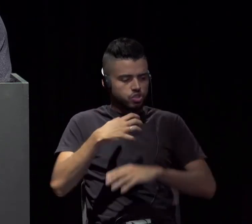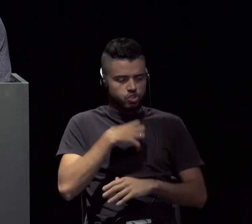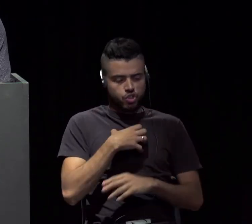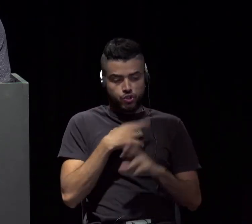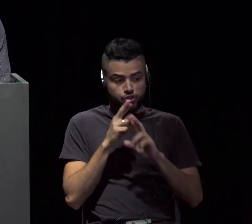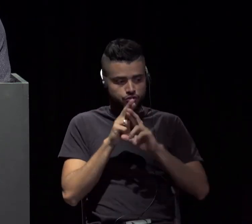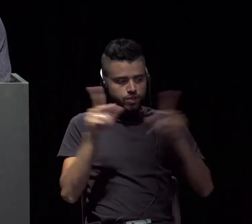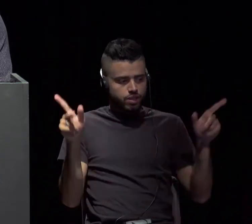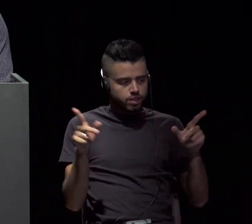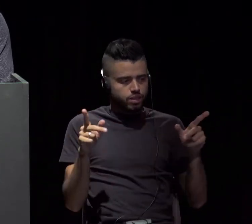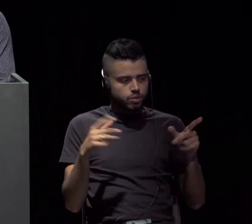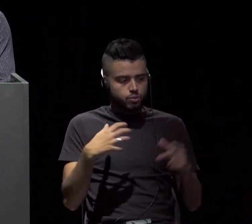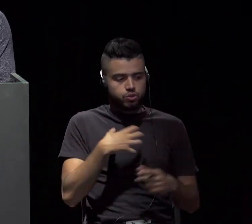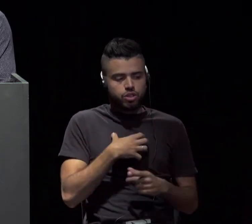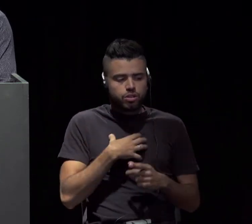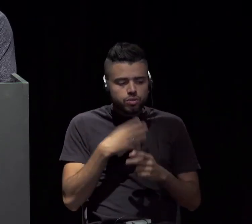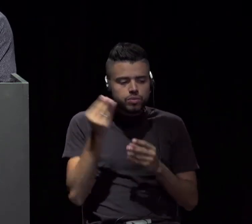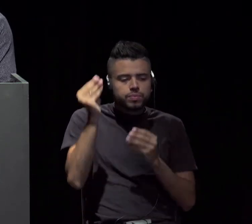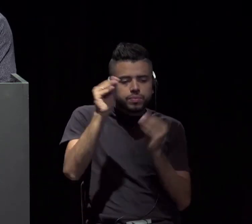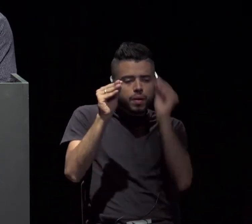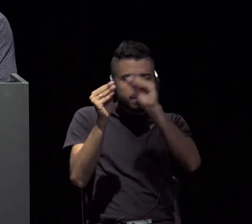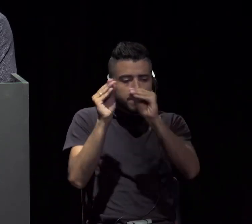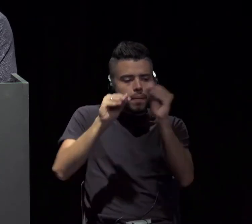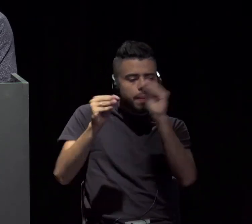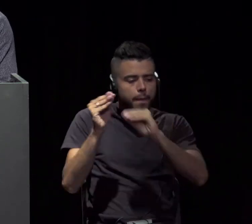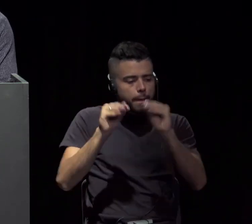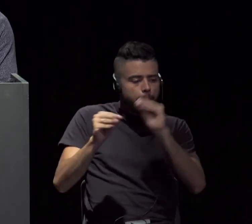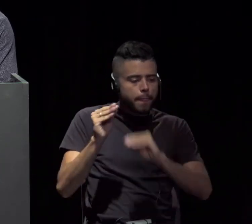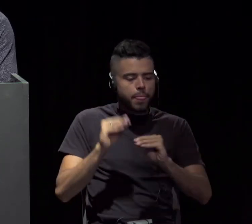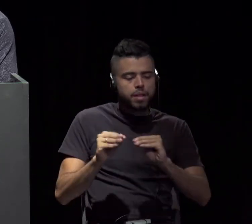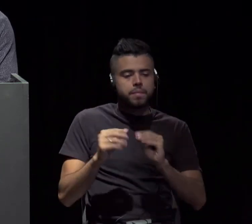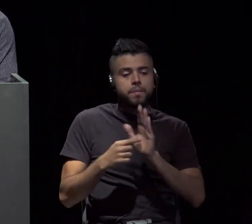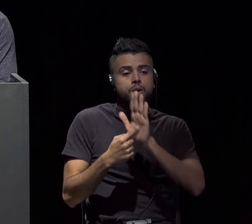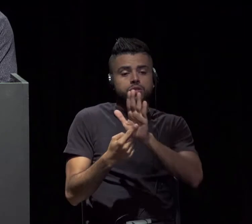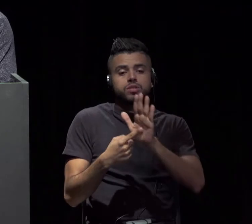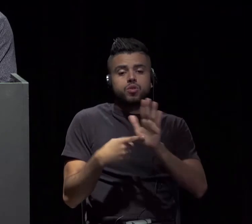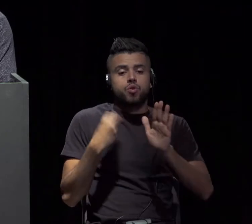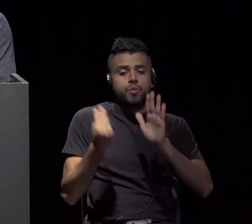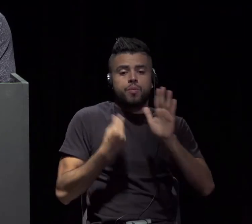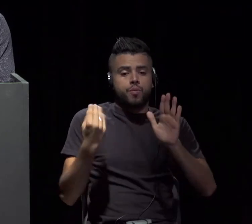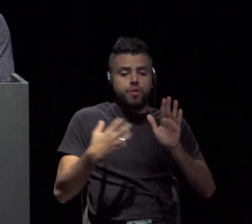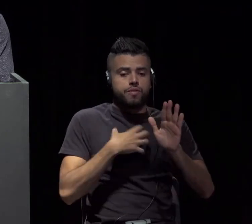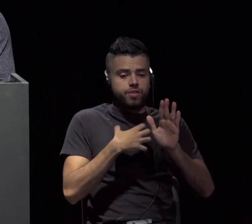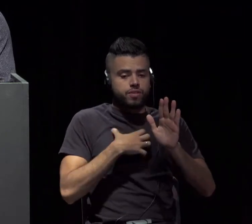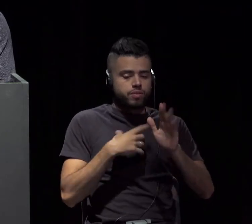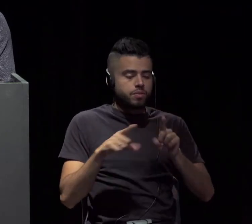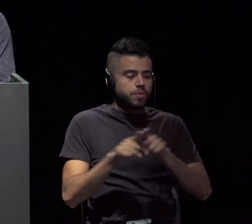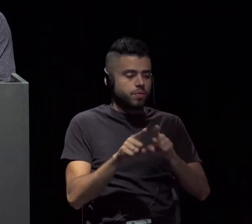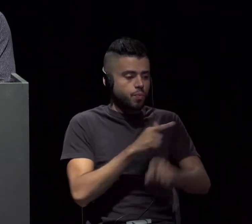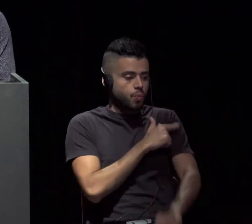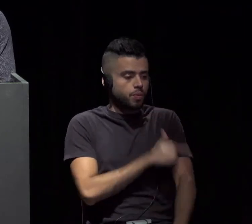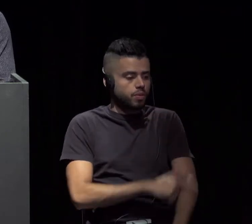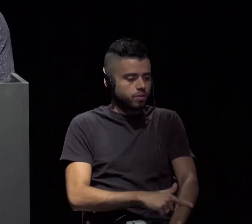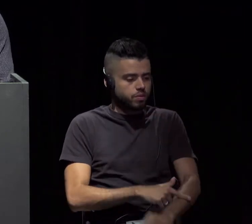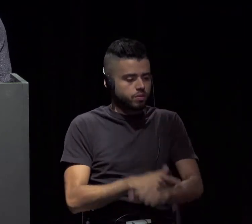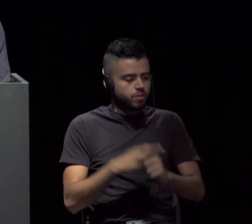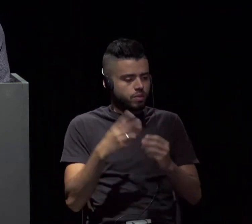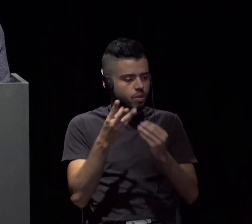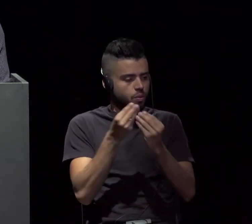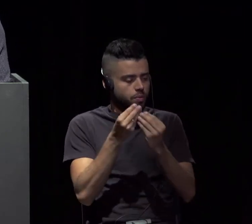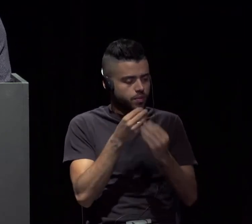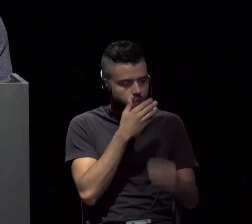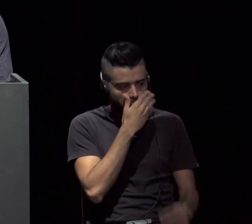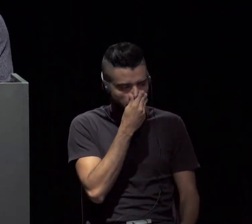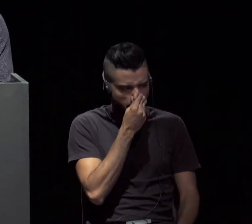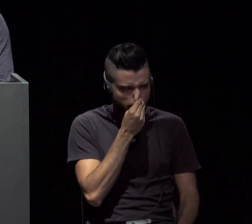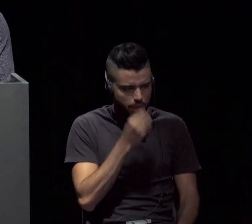their composition, affect, and phenomenological behavior. In other words, he, having